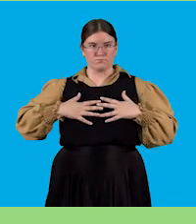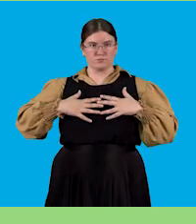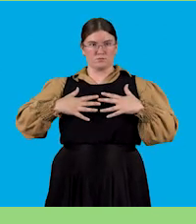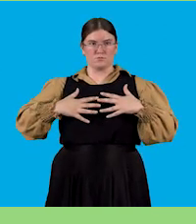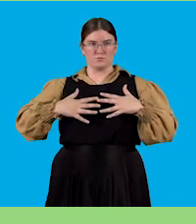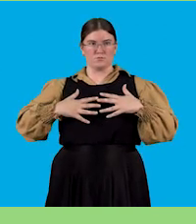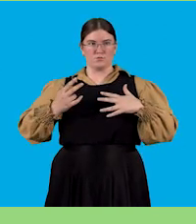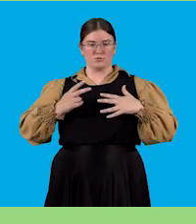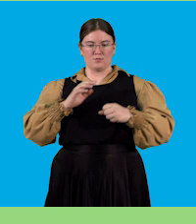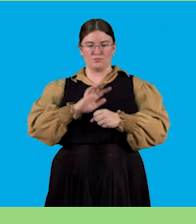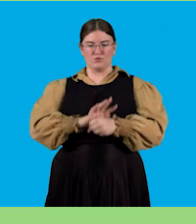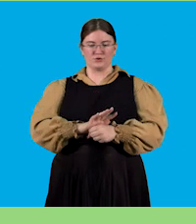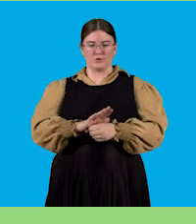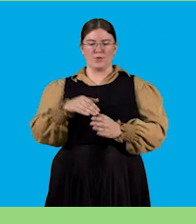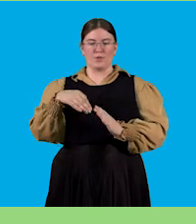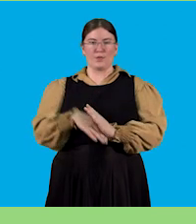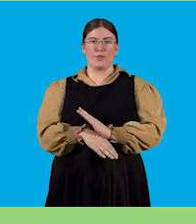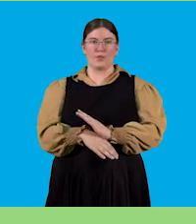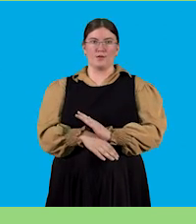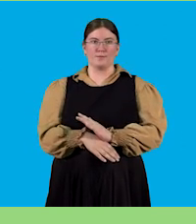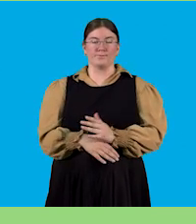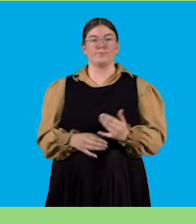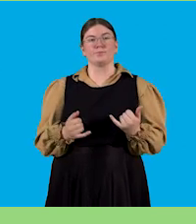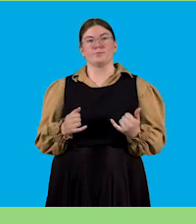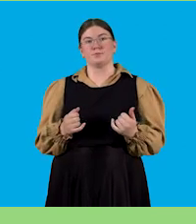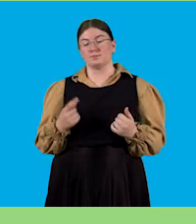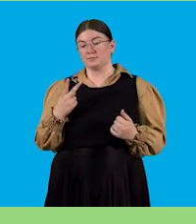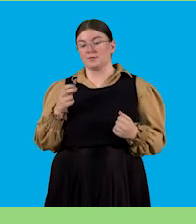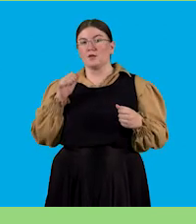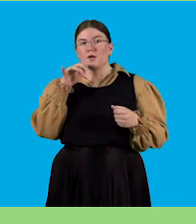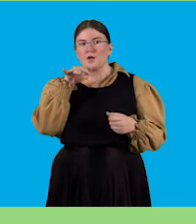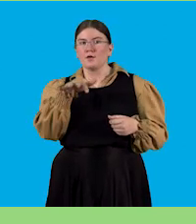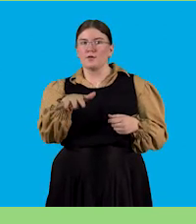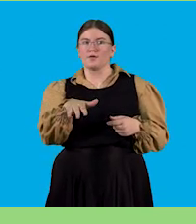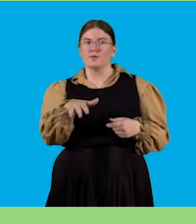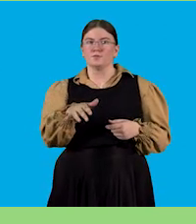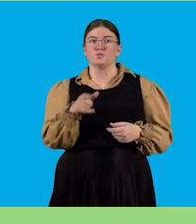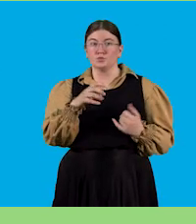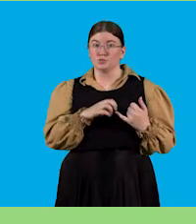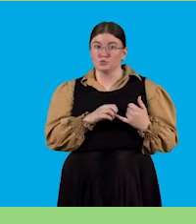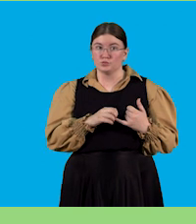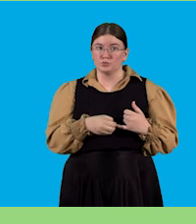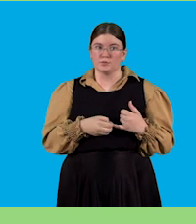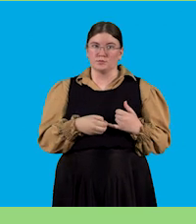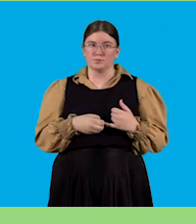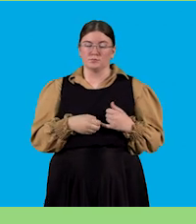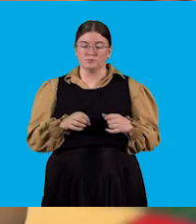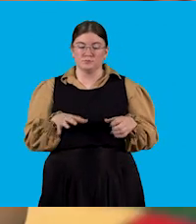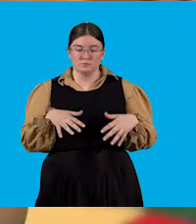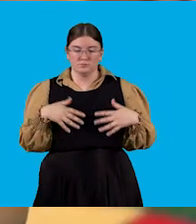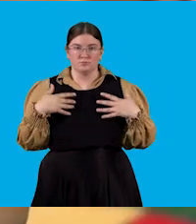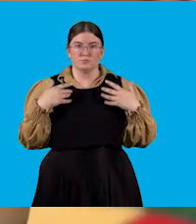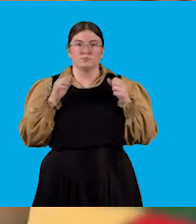increases and the pressure decreases. We move on to exhalation. Now when you try